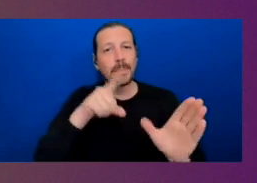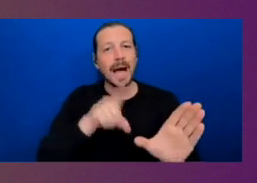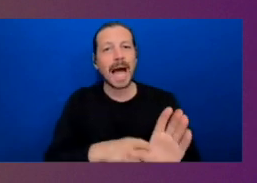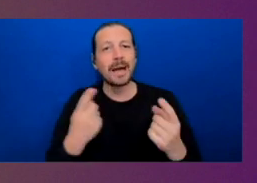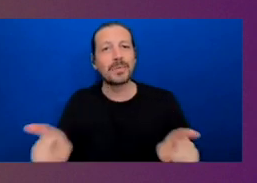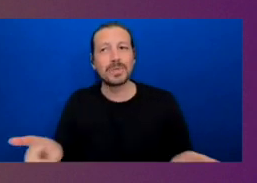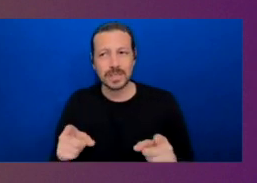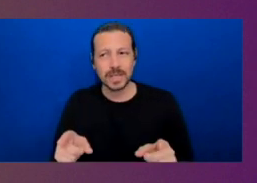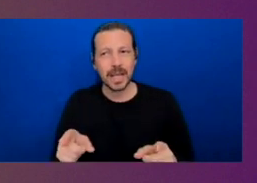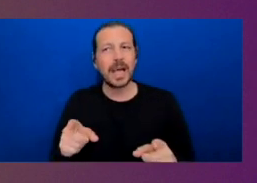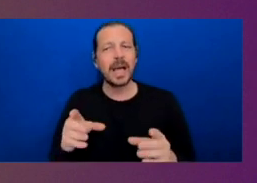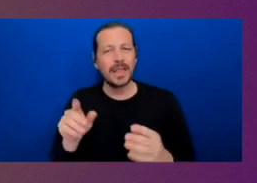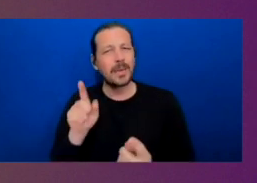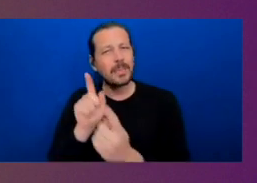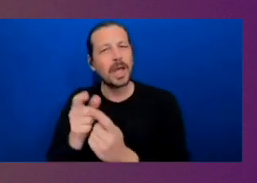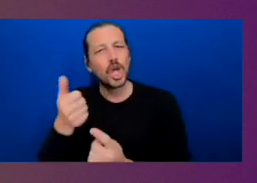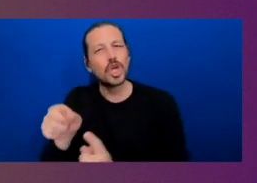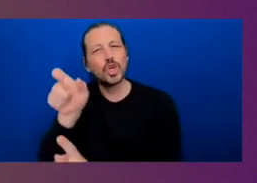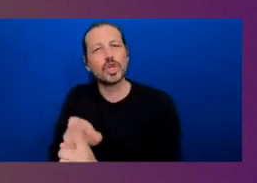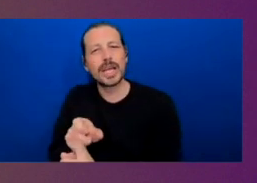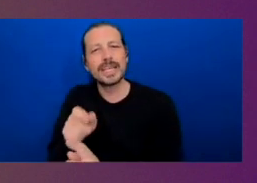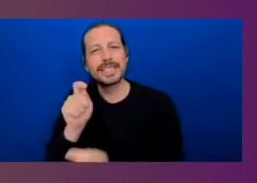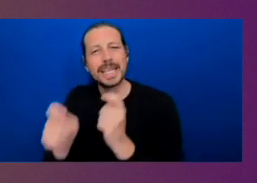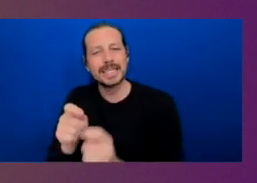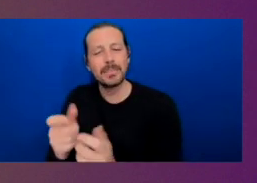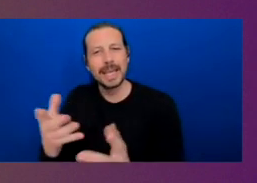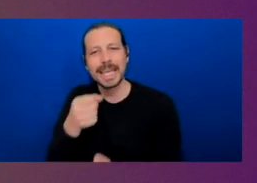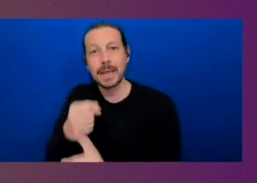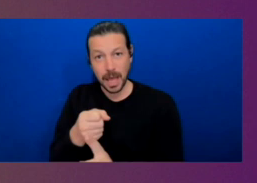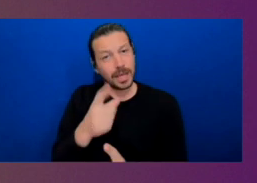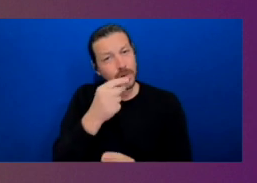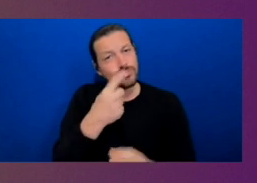met a user tester who had a profound impact on you. Can you tell us a little bit about